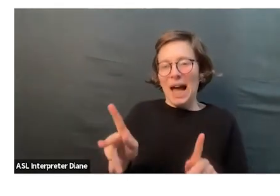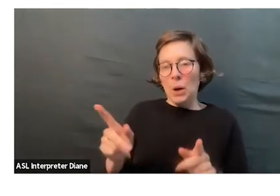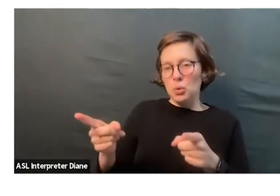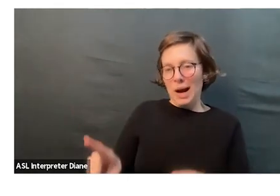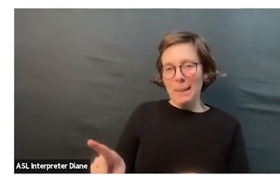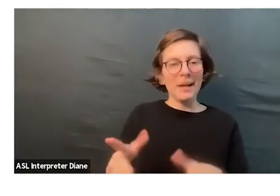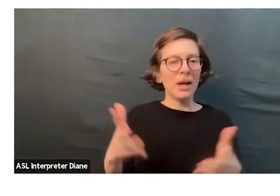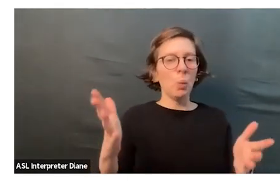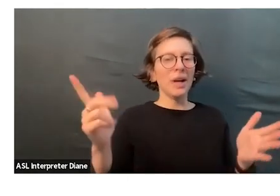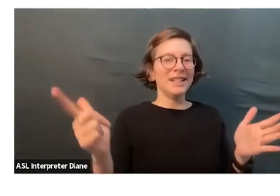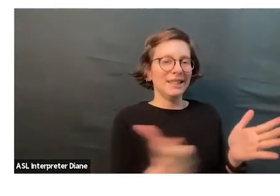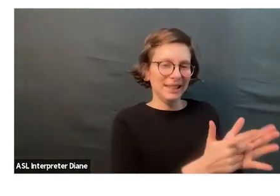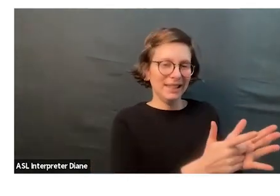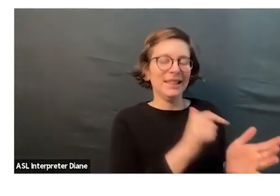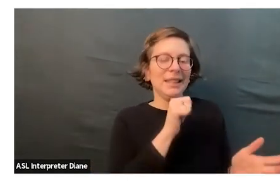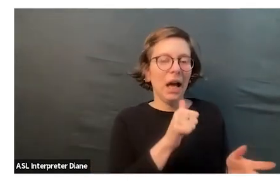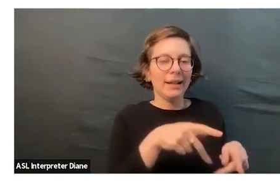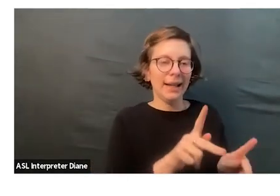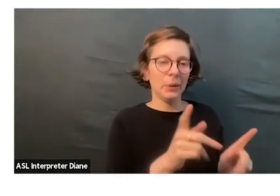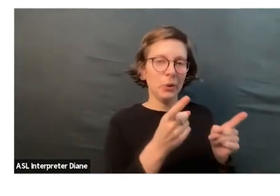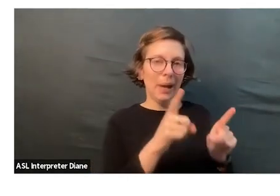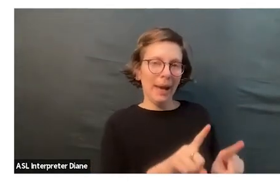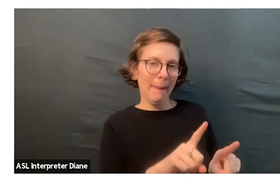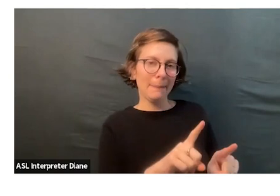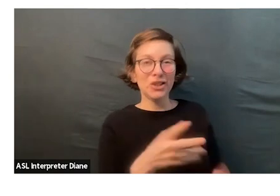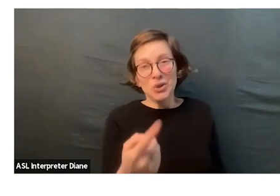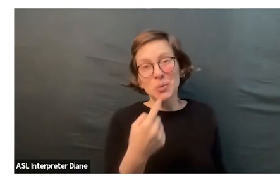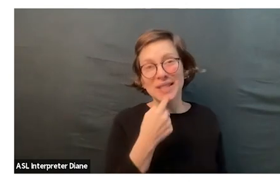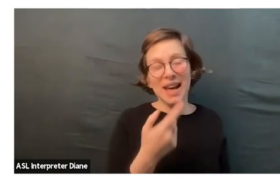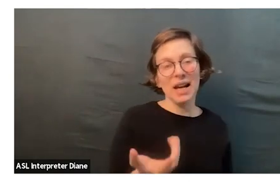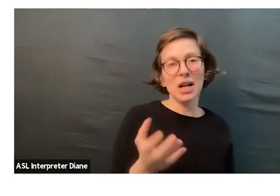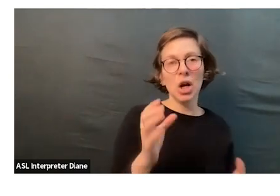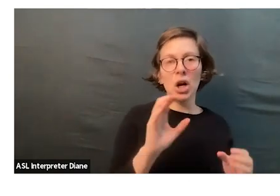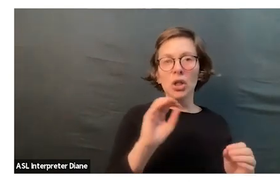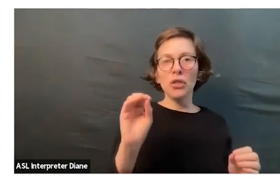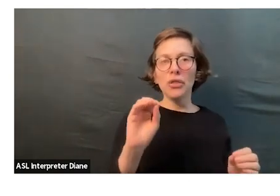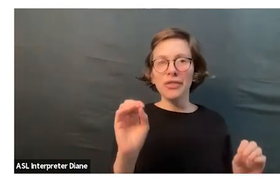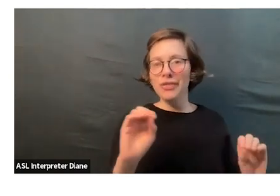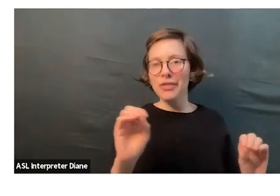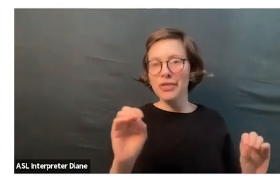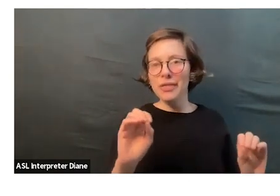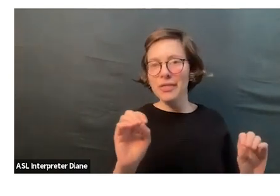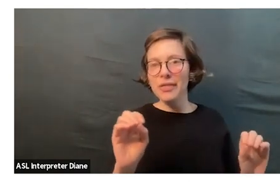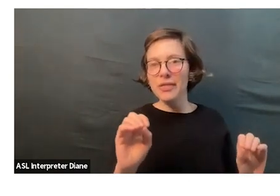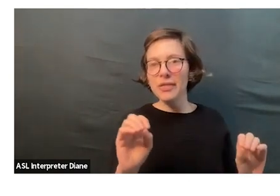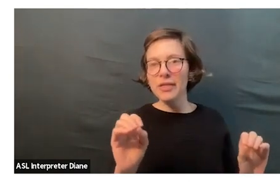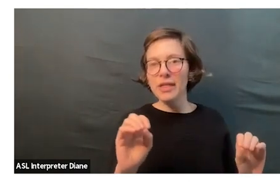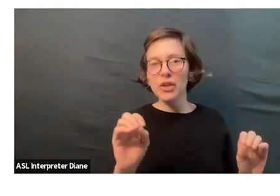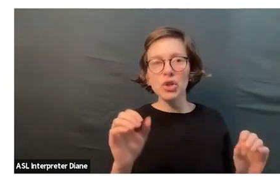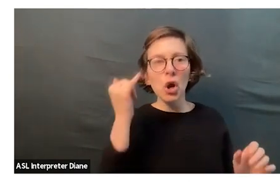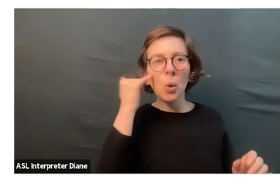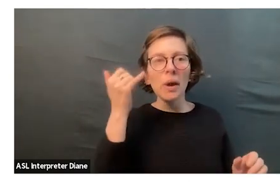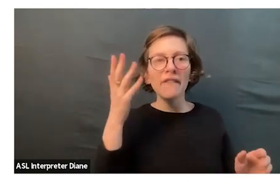that the whole system doesn't make any sense. Seeing certain humans as disposable